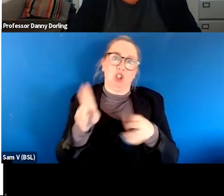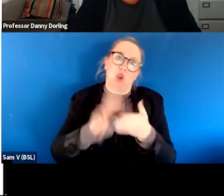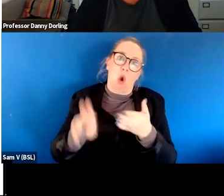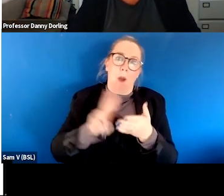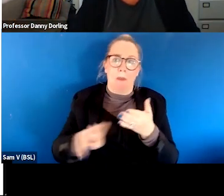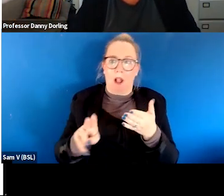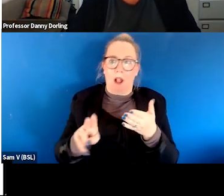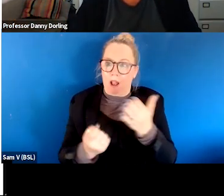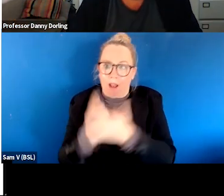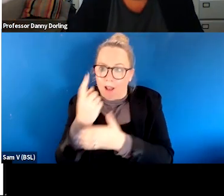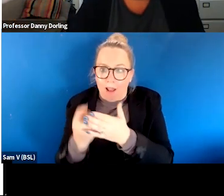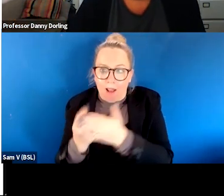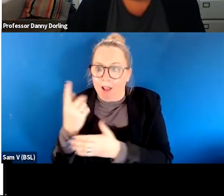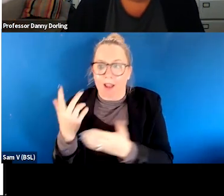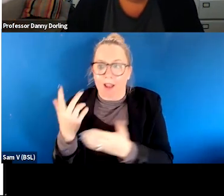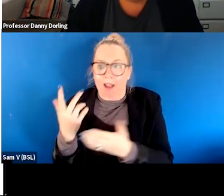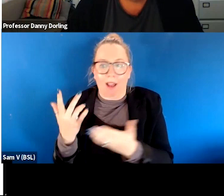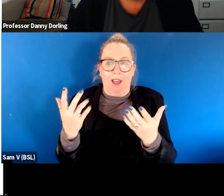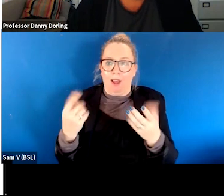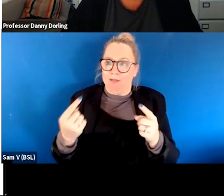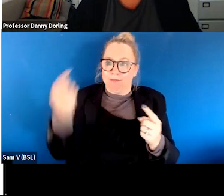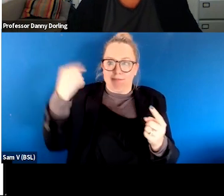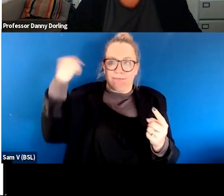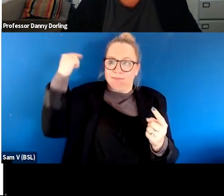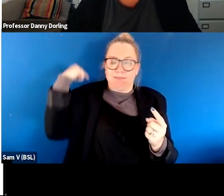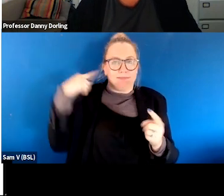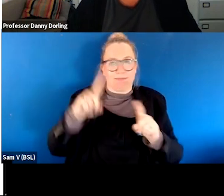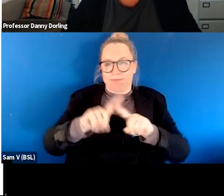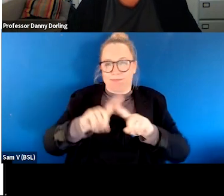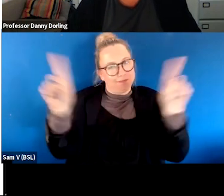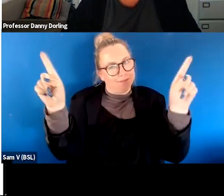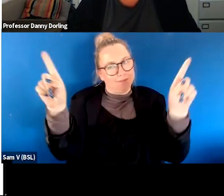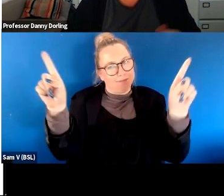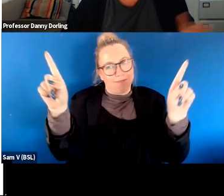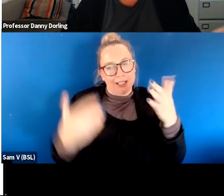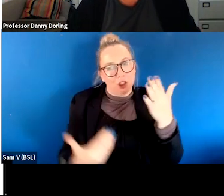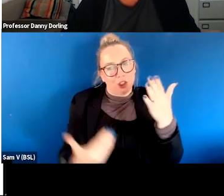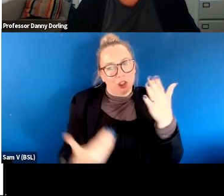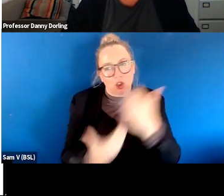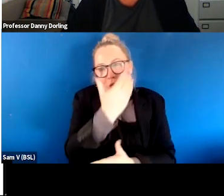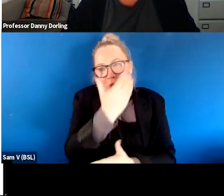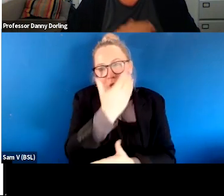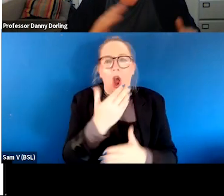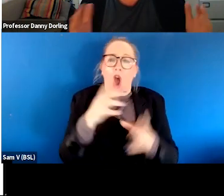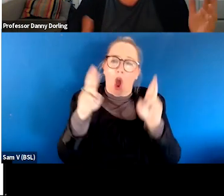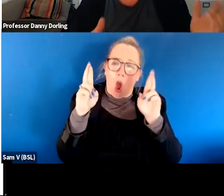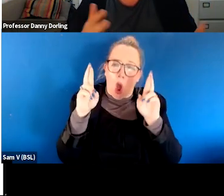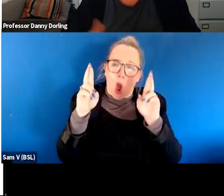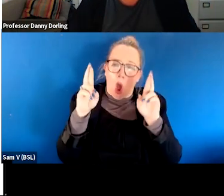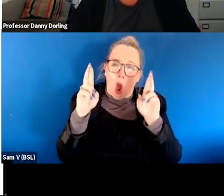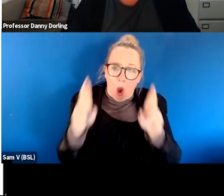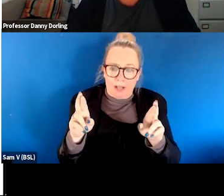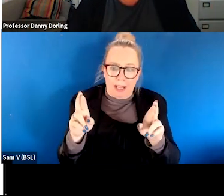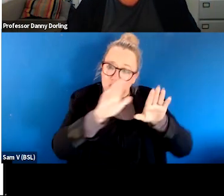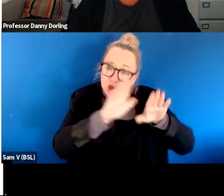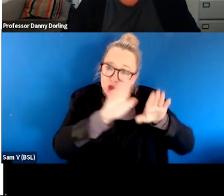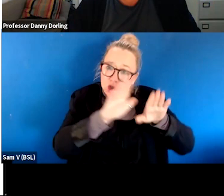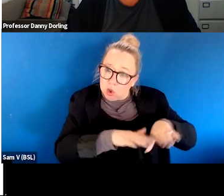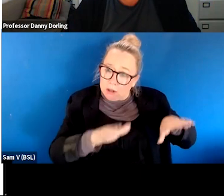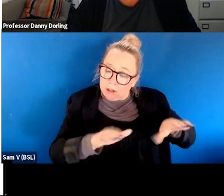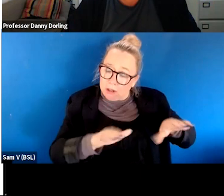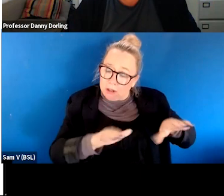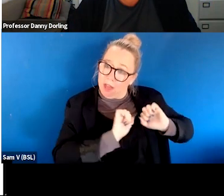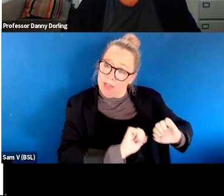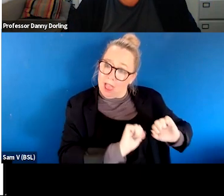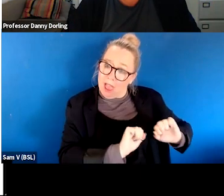which are bad news to you. But this is something new. Hopefully not for children. Hopefully for children getting